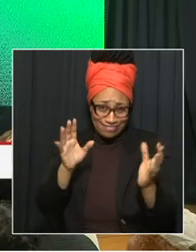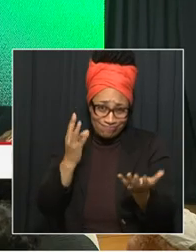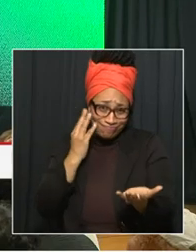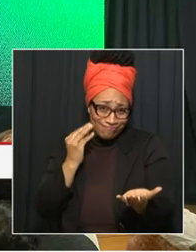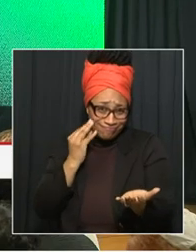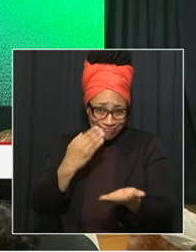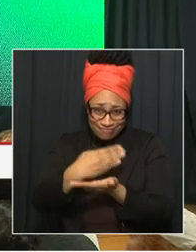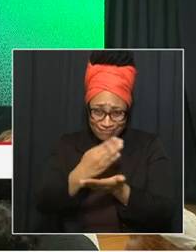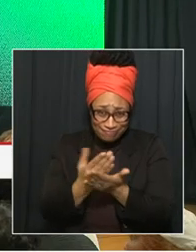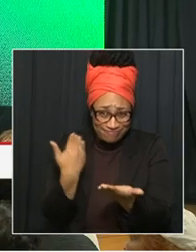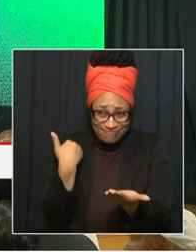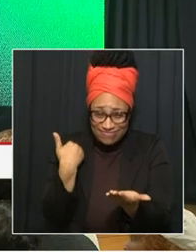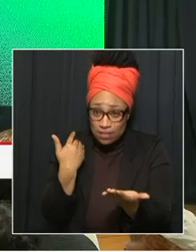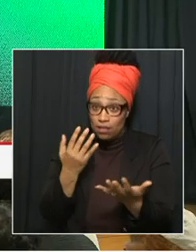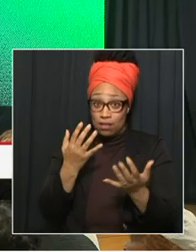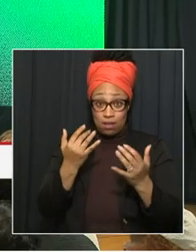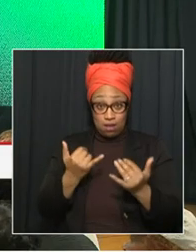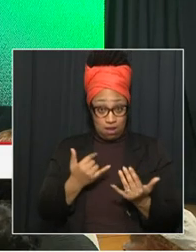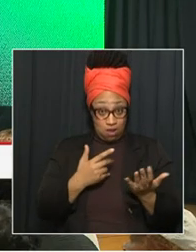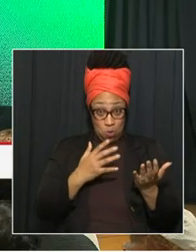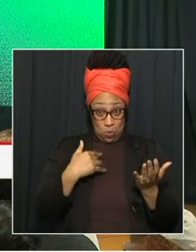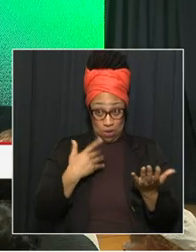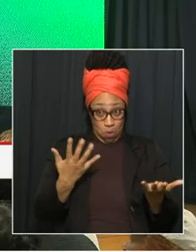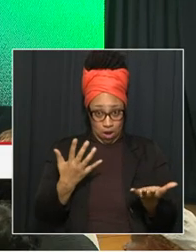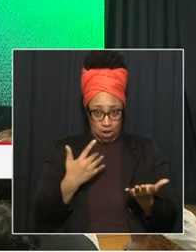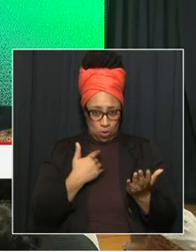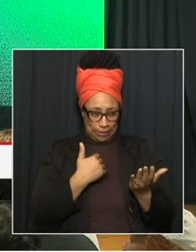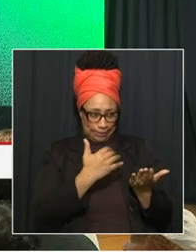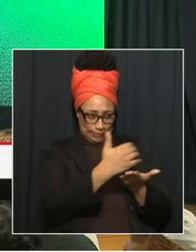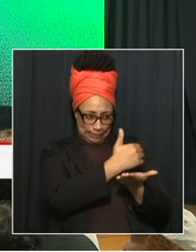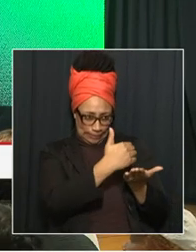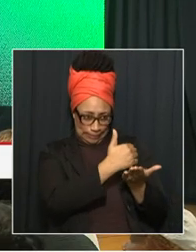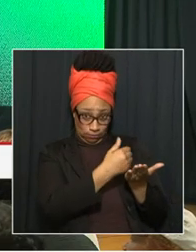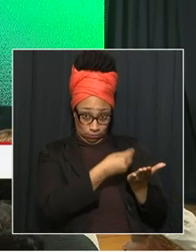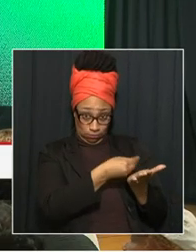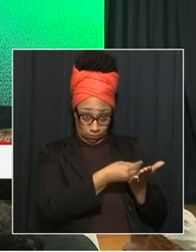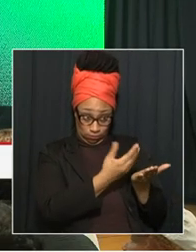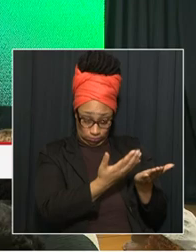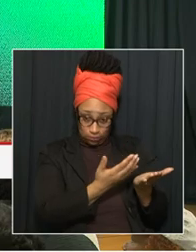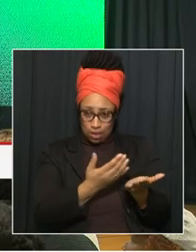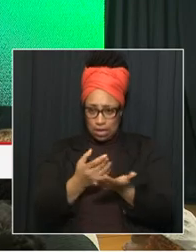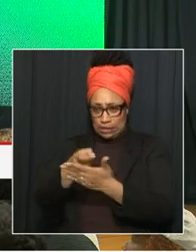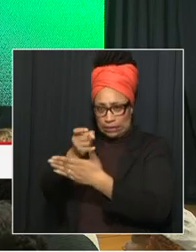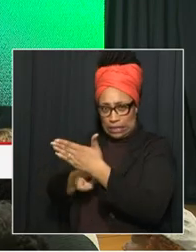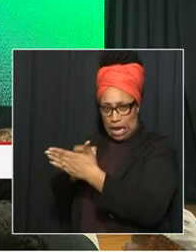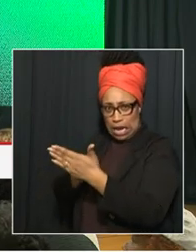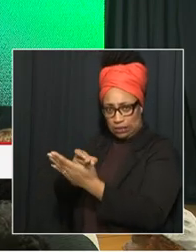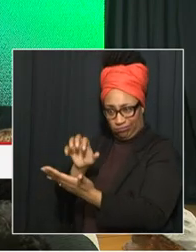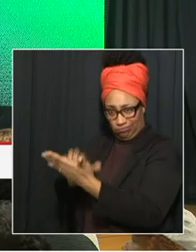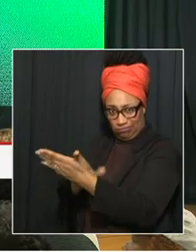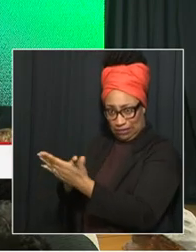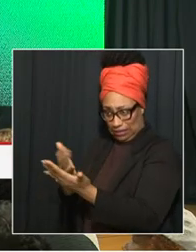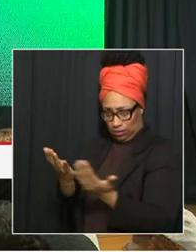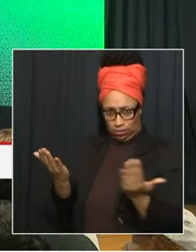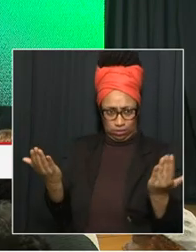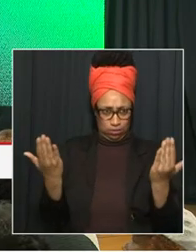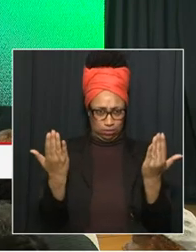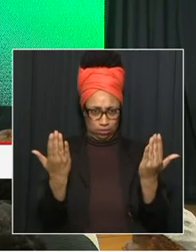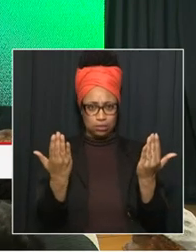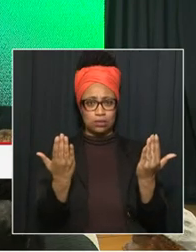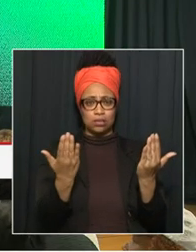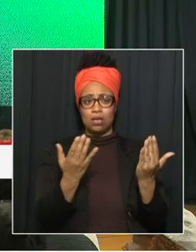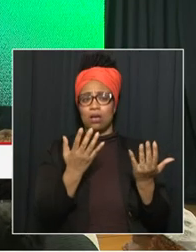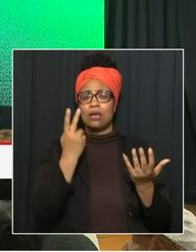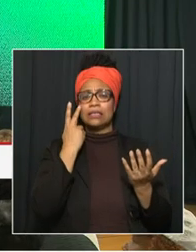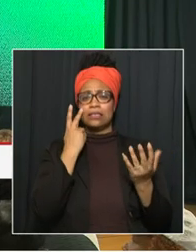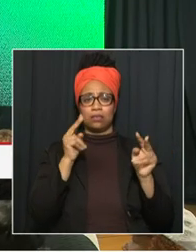coming in, and we know the things that we have to spend money on, and we know the things that we want to spend money on. And we know that